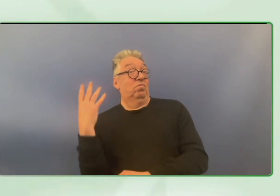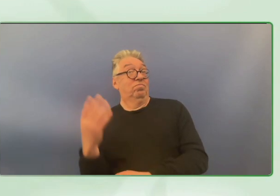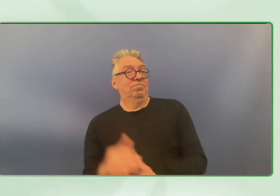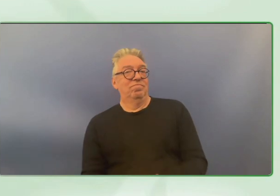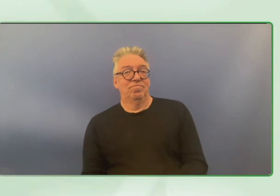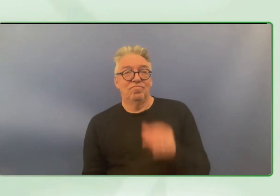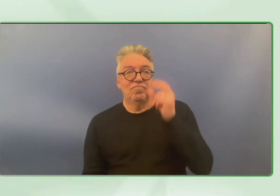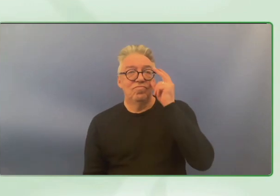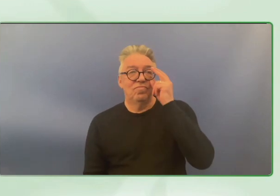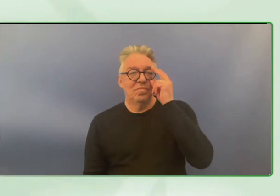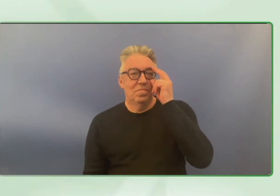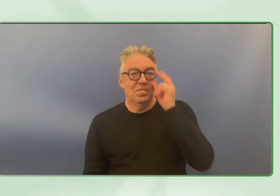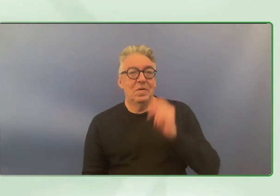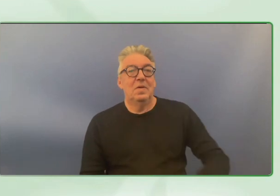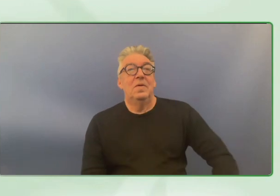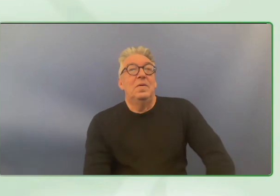shared.